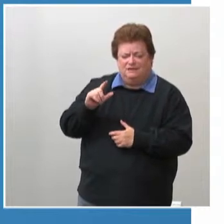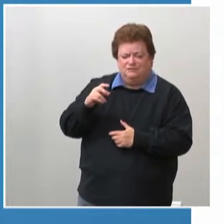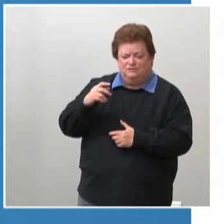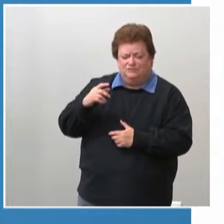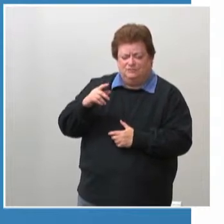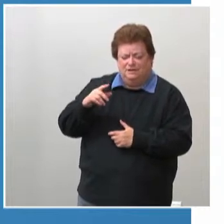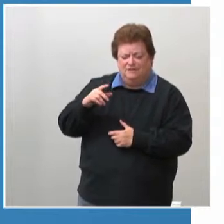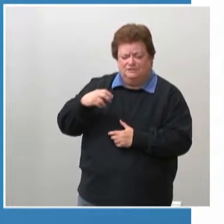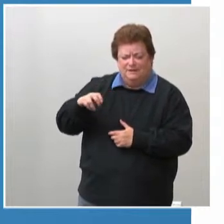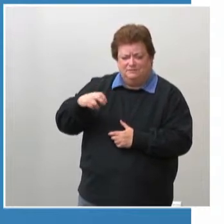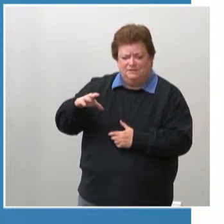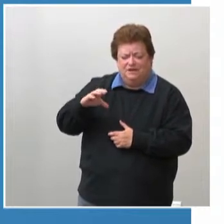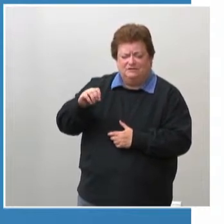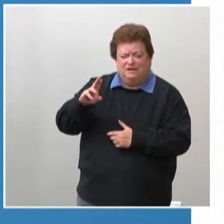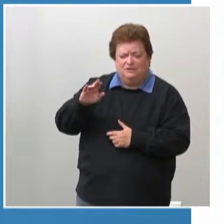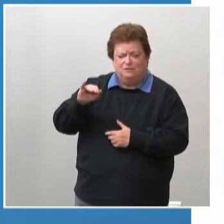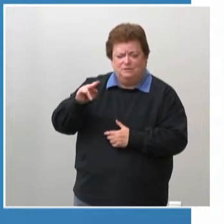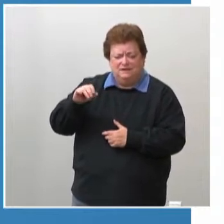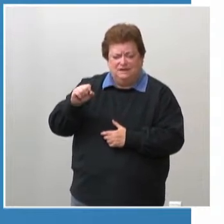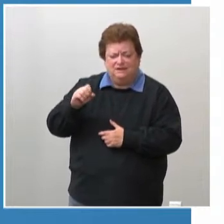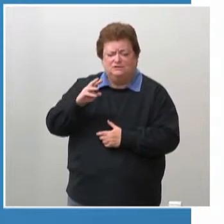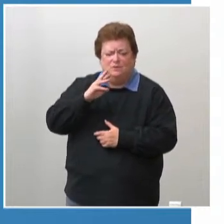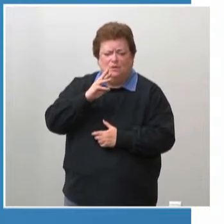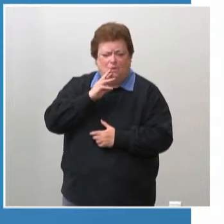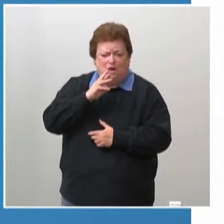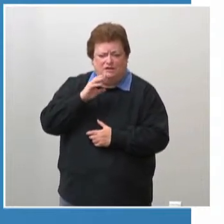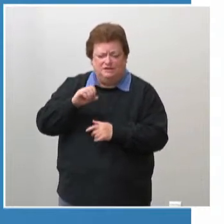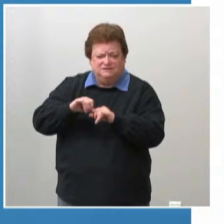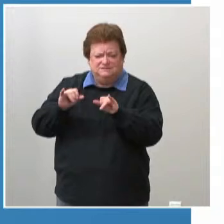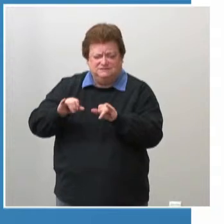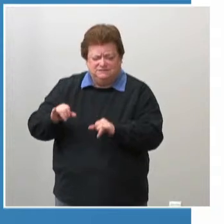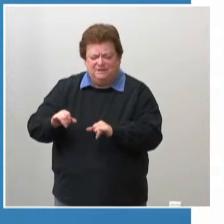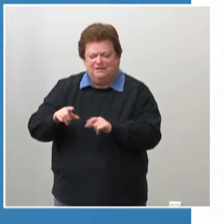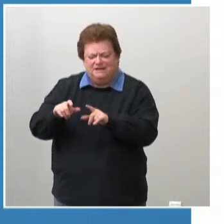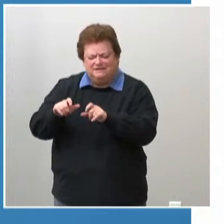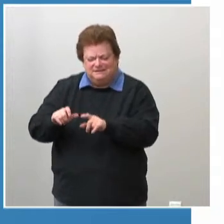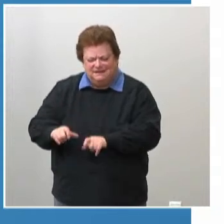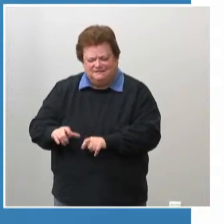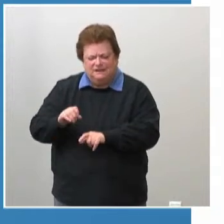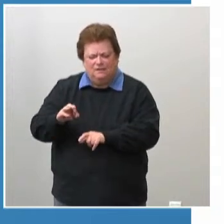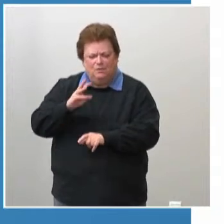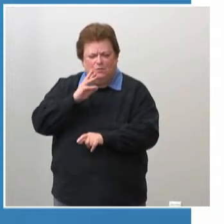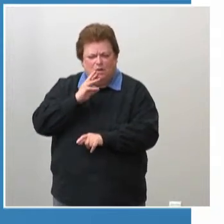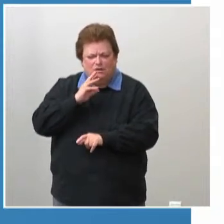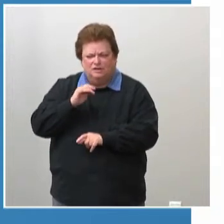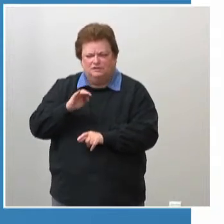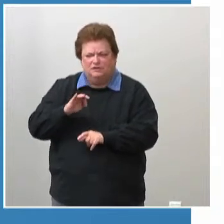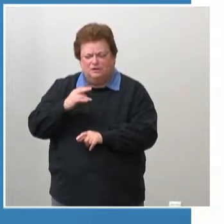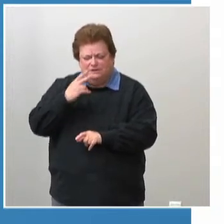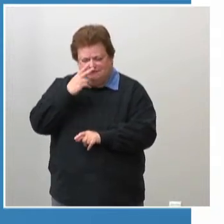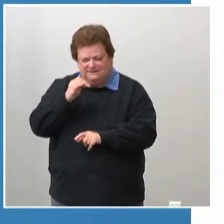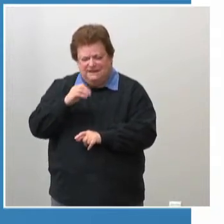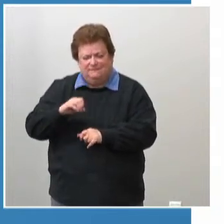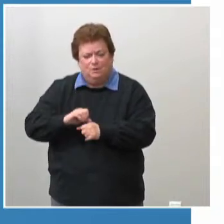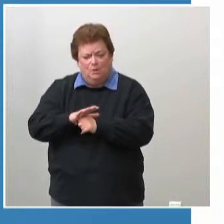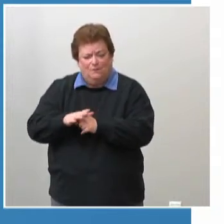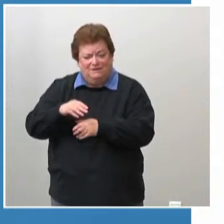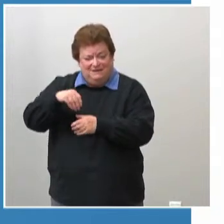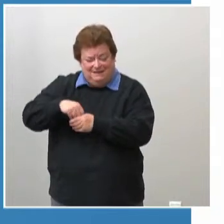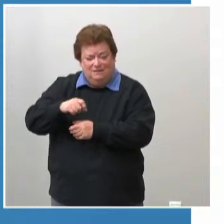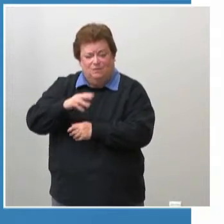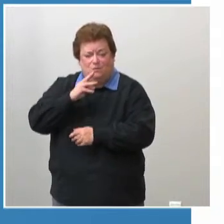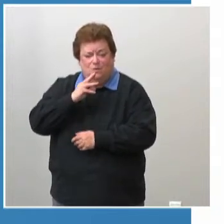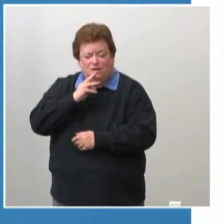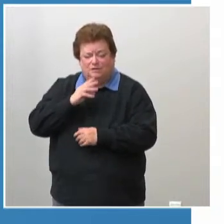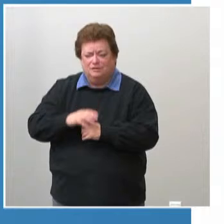and Utilities wastewater system have been sampling wastewater and having it analyzed for COVID virus particles.